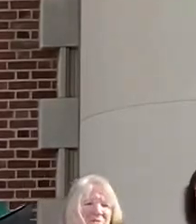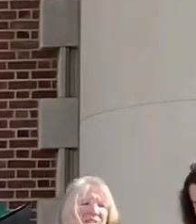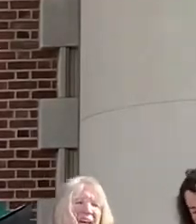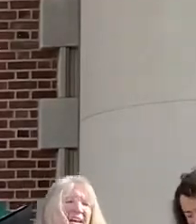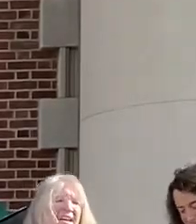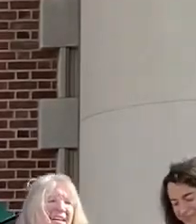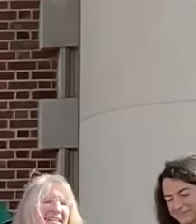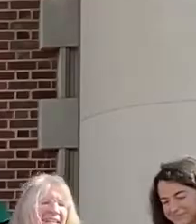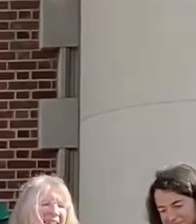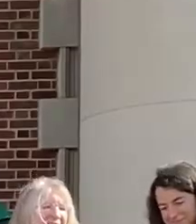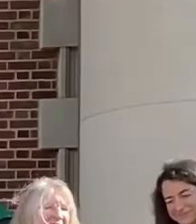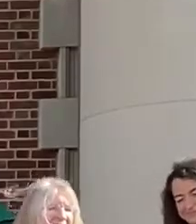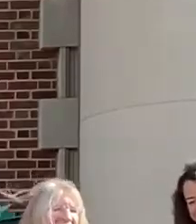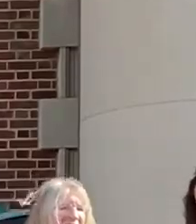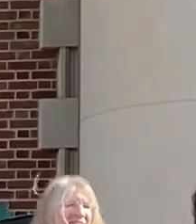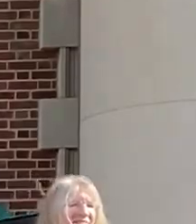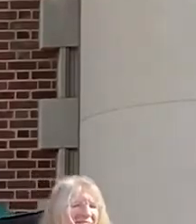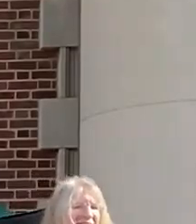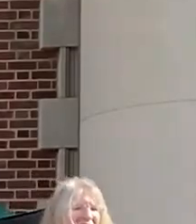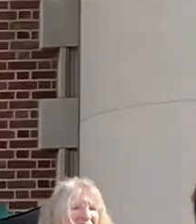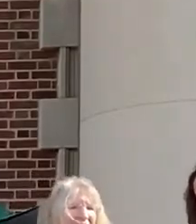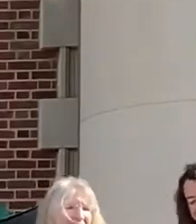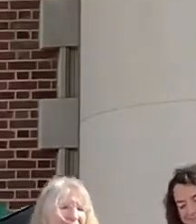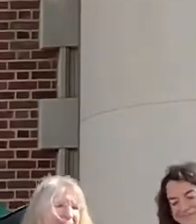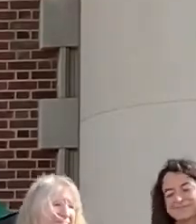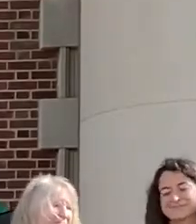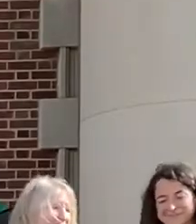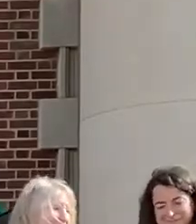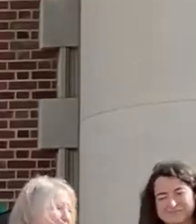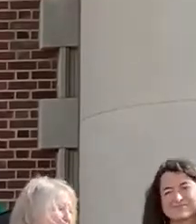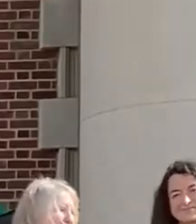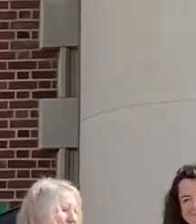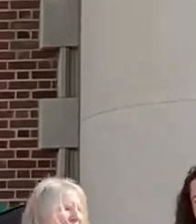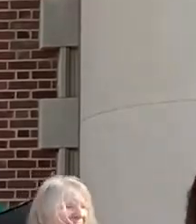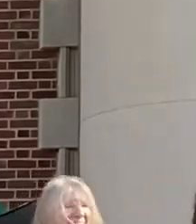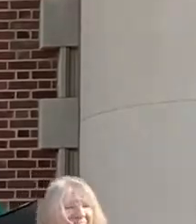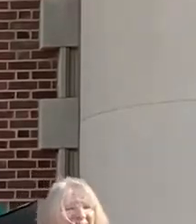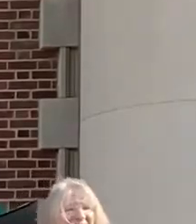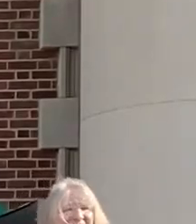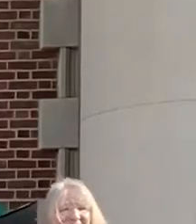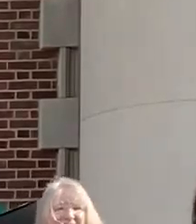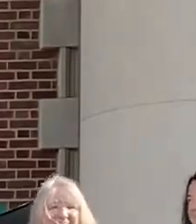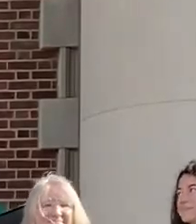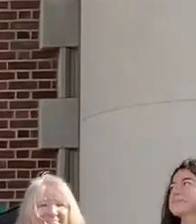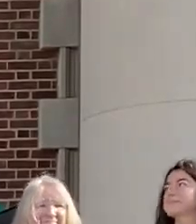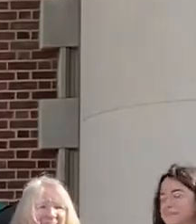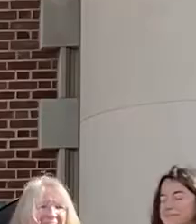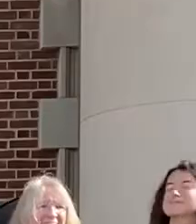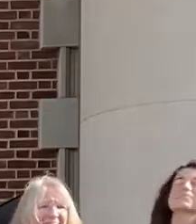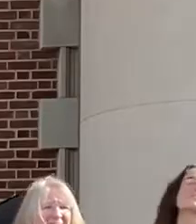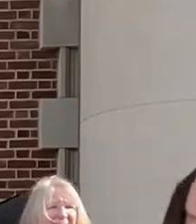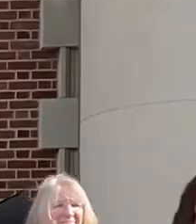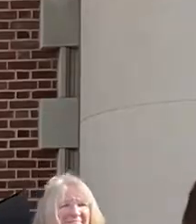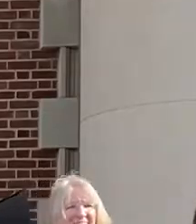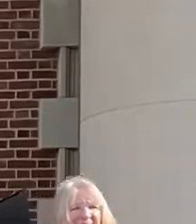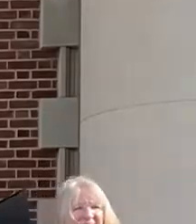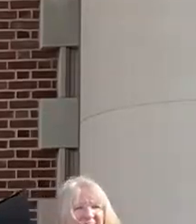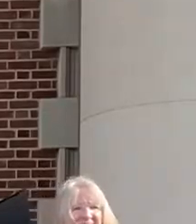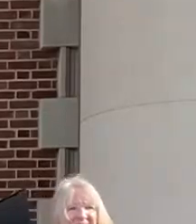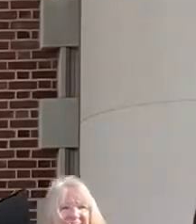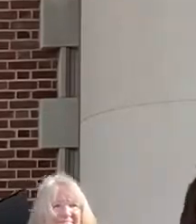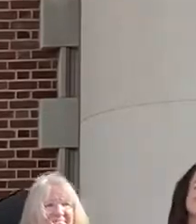world today, then every day we've got to pray on, pray on. If we want hope